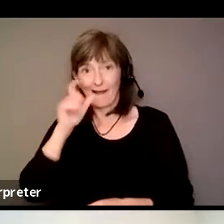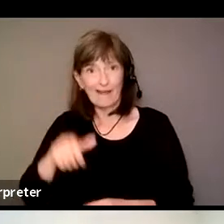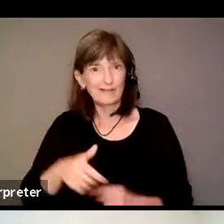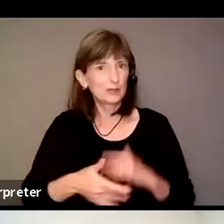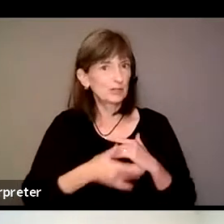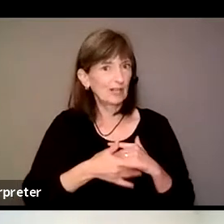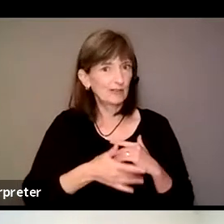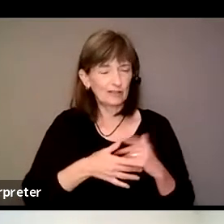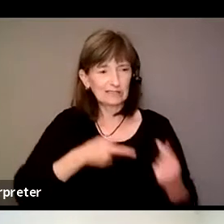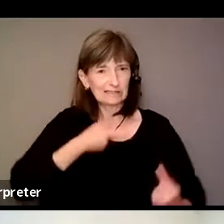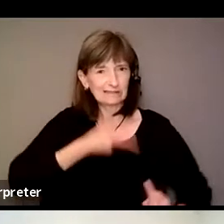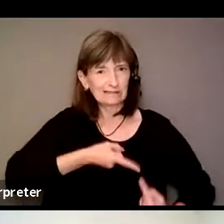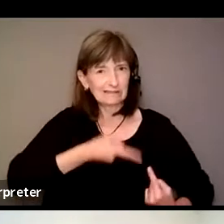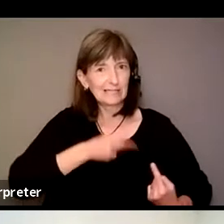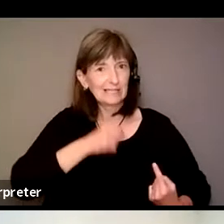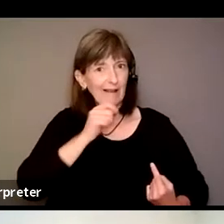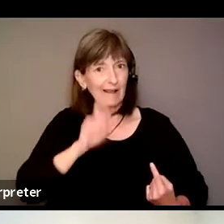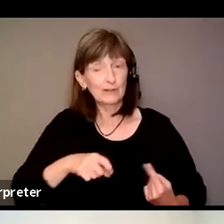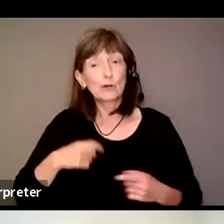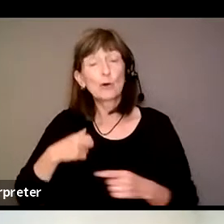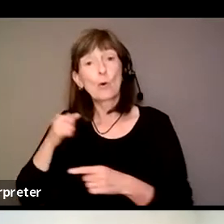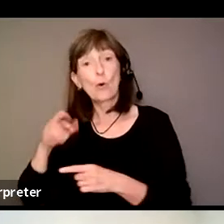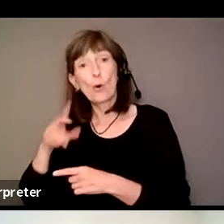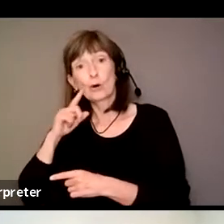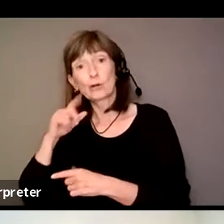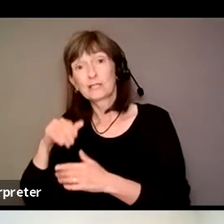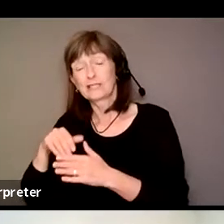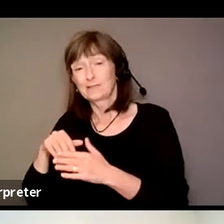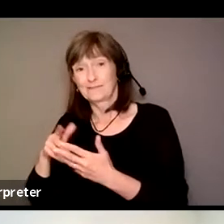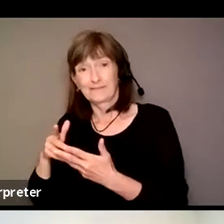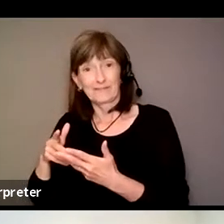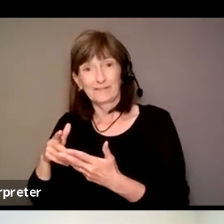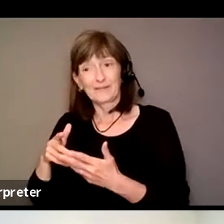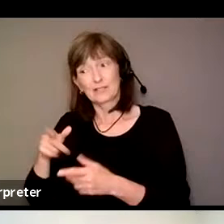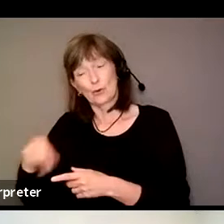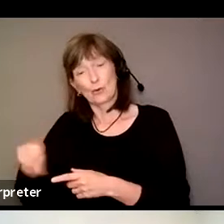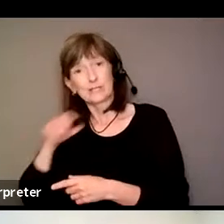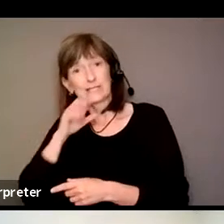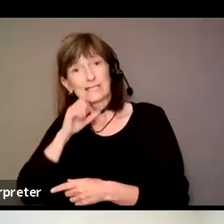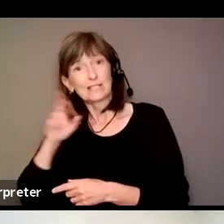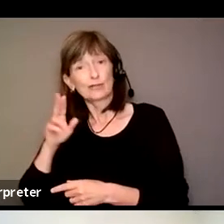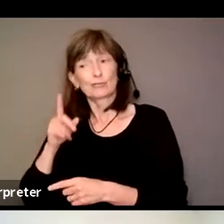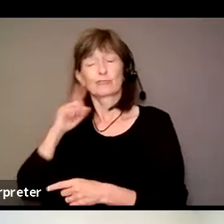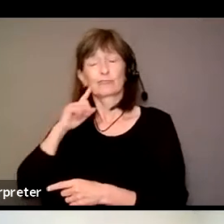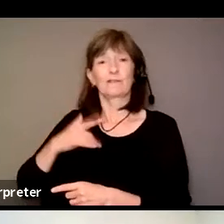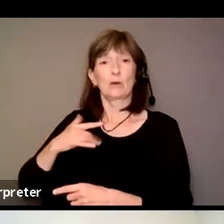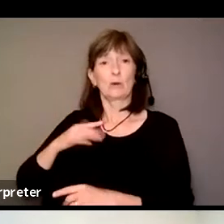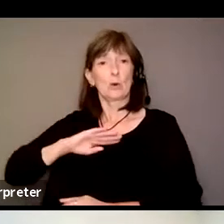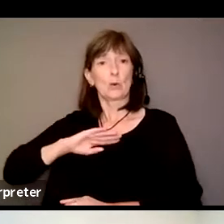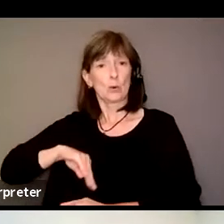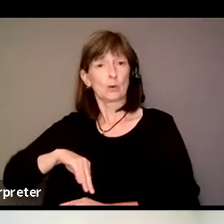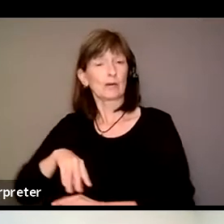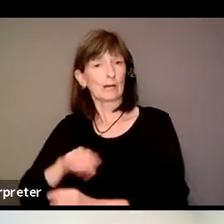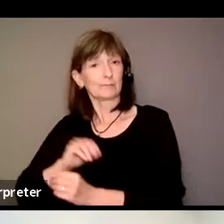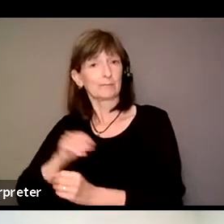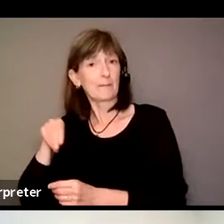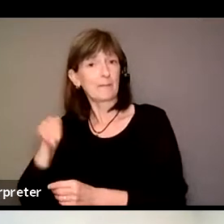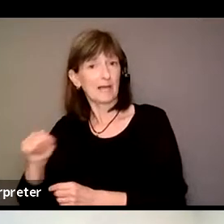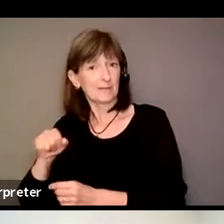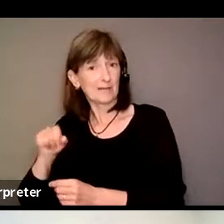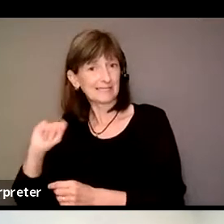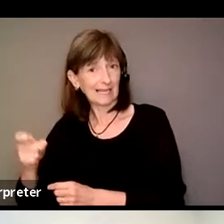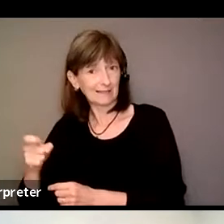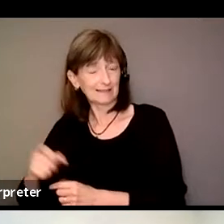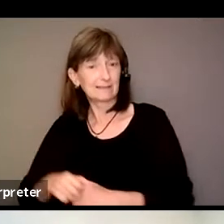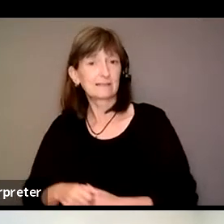being able to access the town hall, being comfortable that those payments would be received and recorded properly, you know, working with